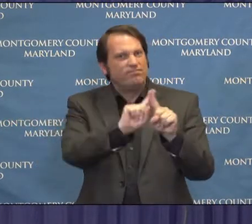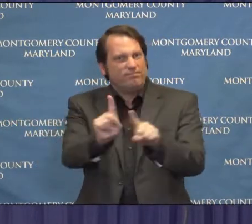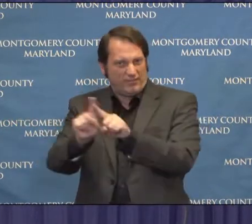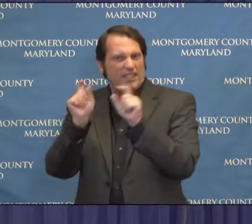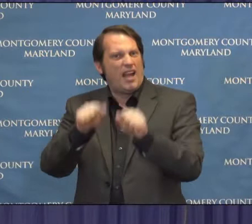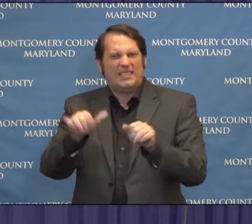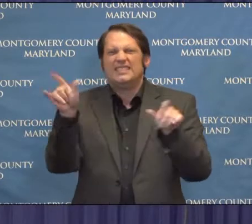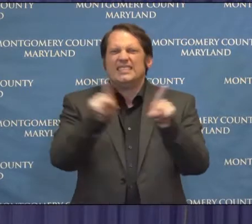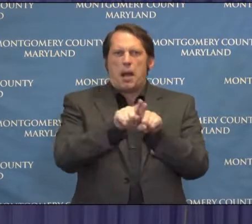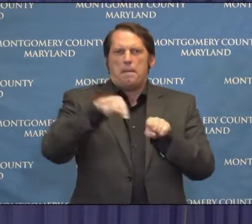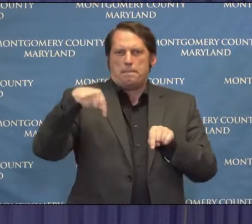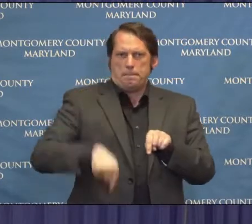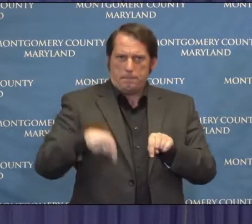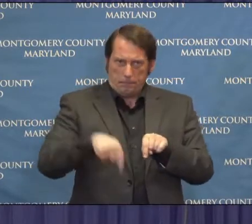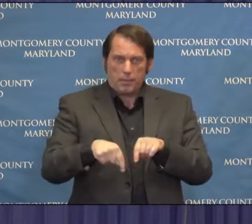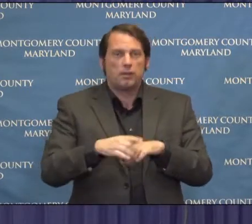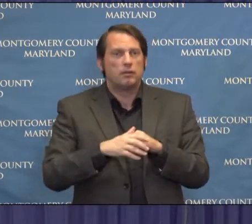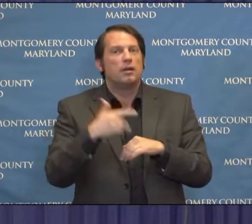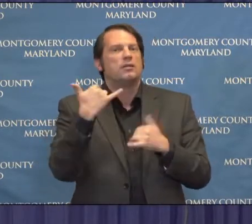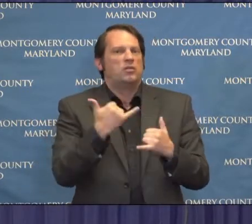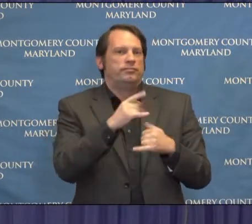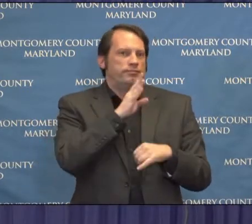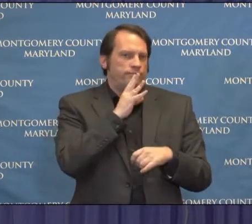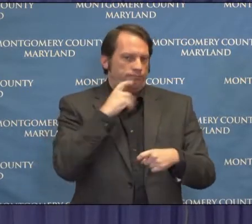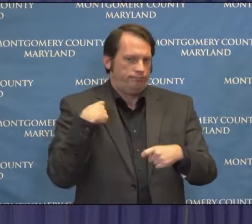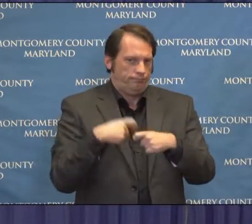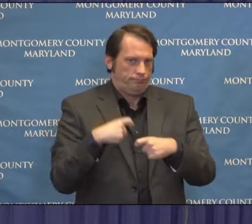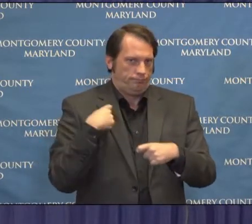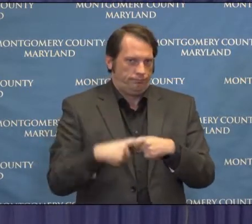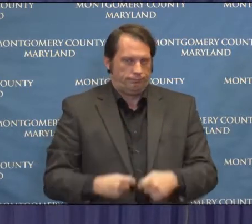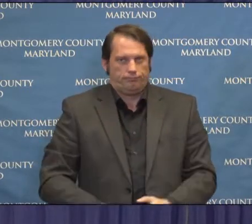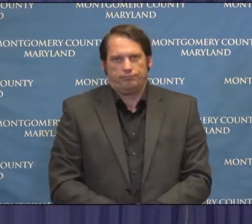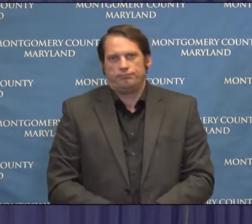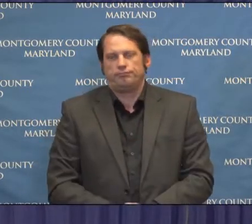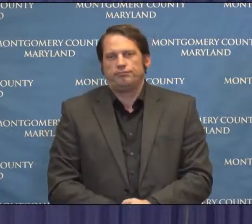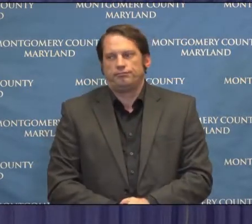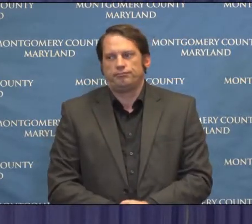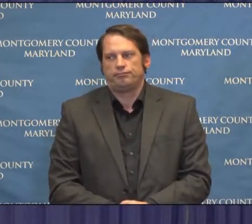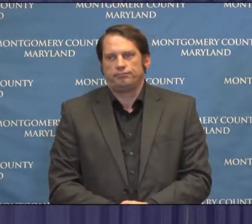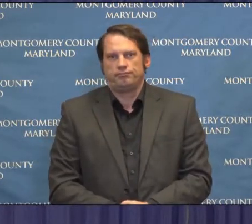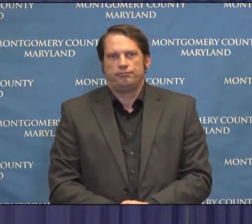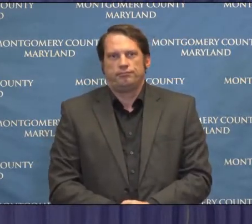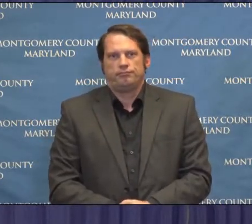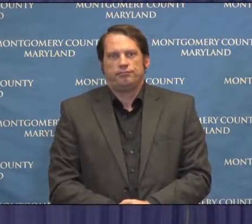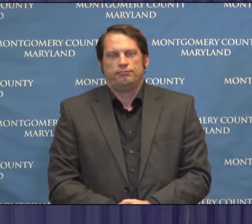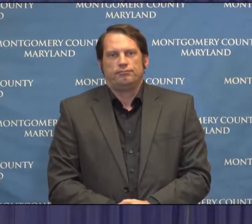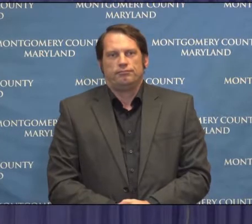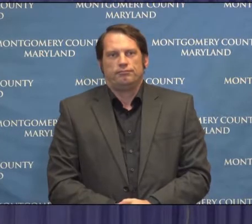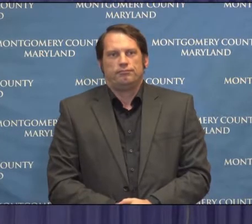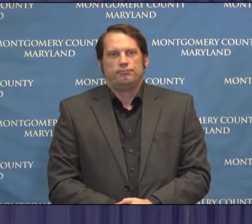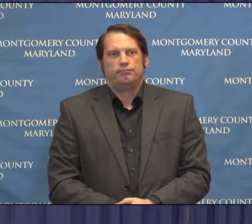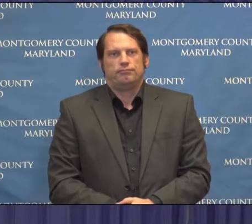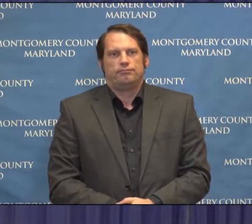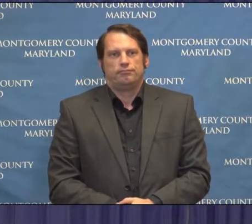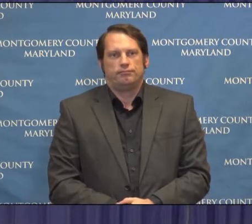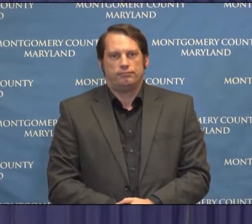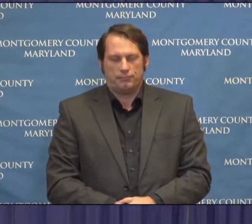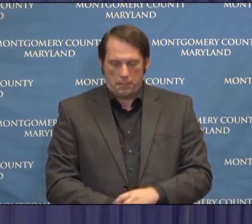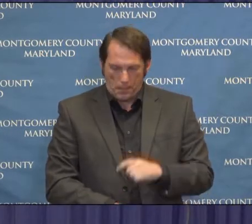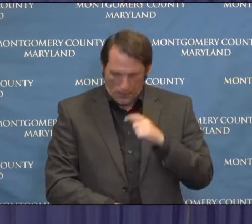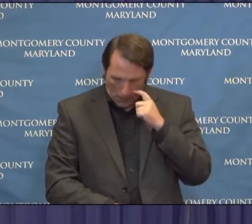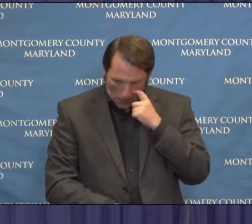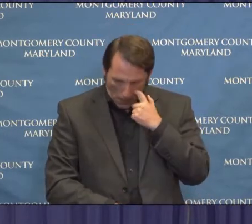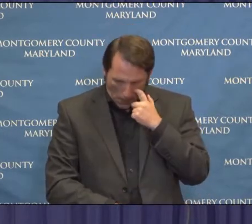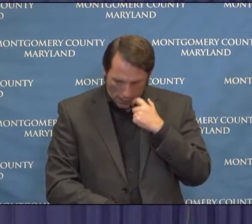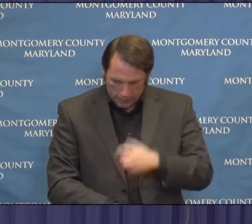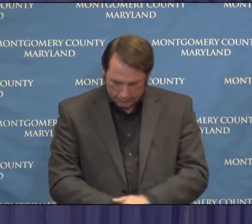del condado de Montgomery de habla hispanoparlante, sepan que esta transmisión tiene traducción simultánea por